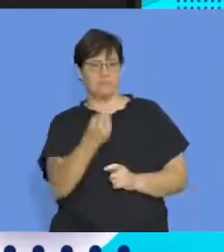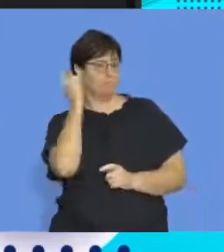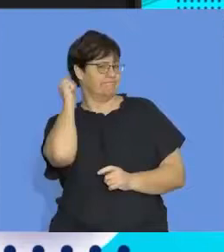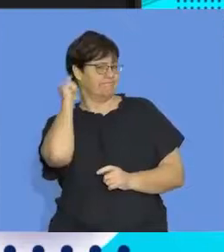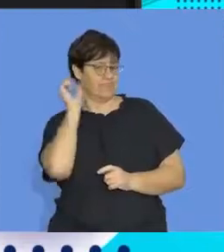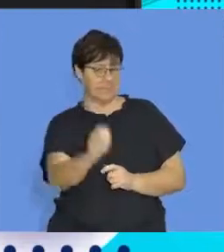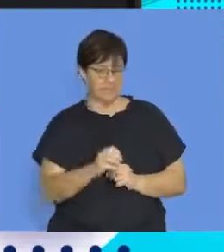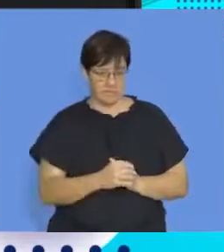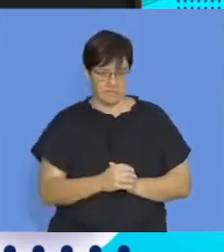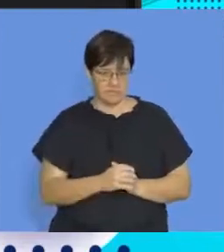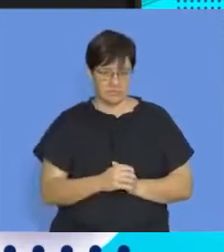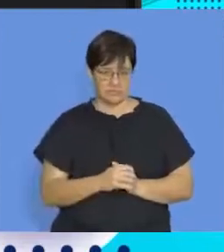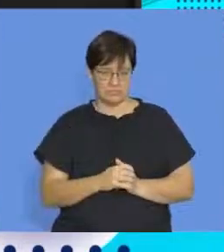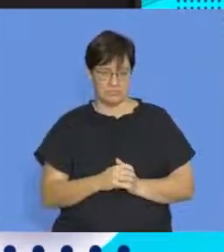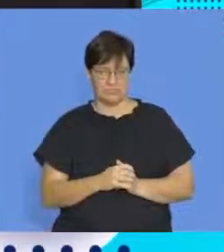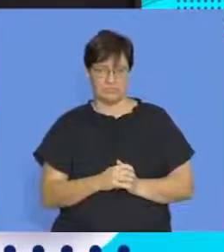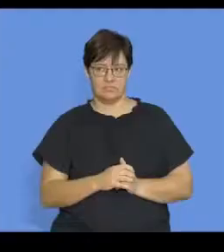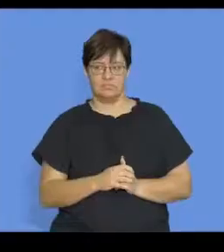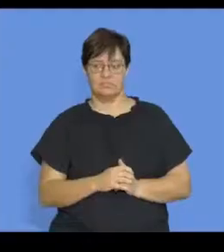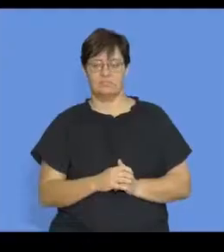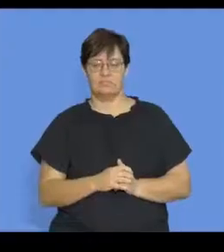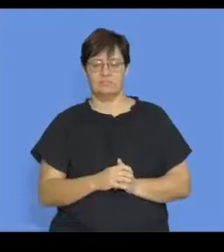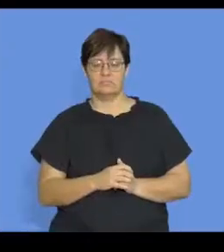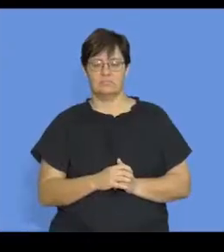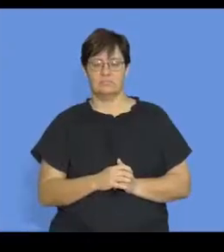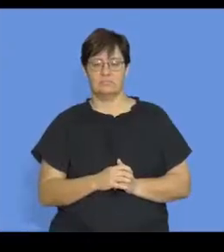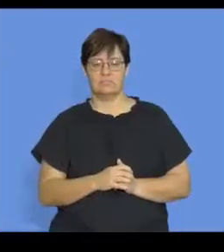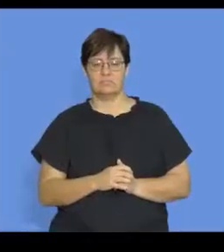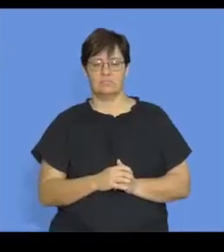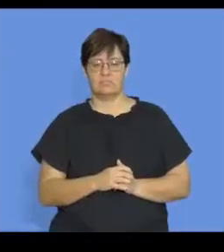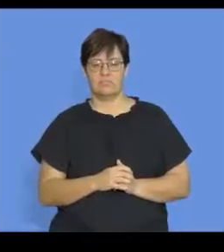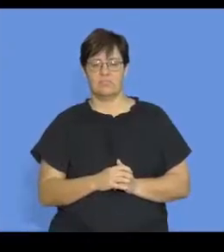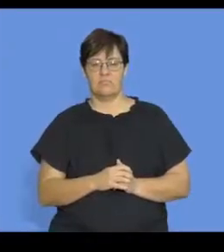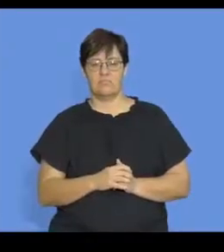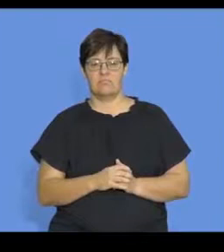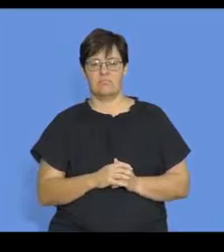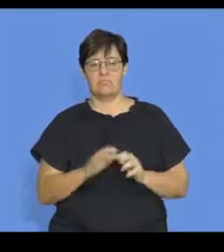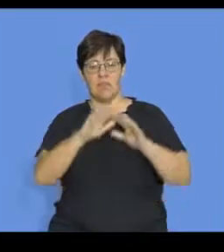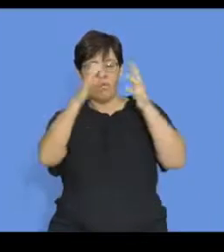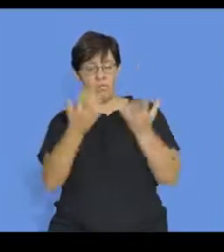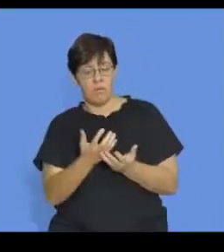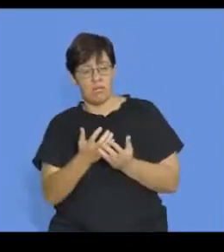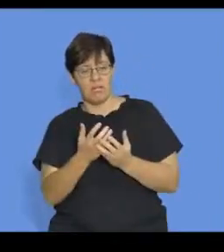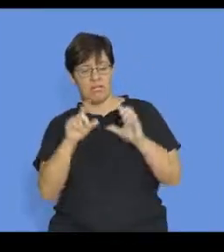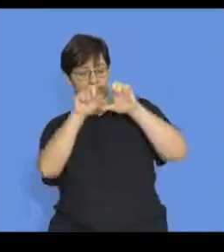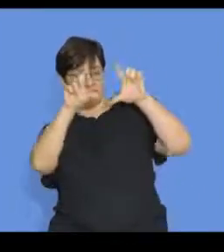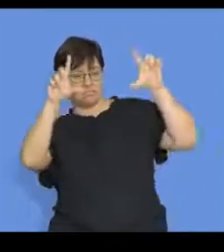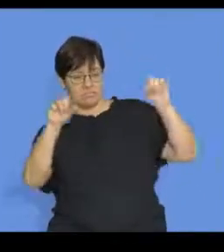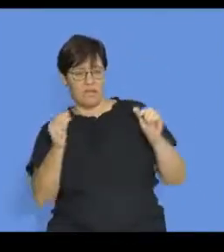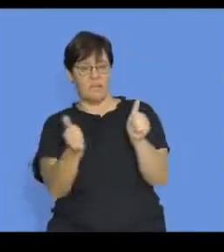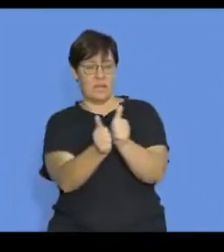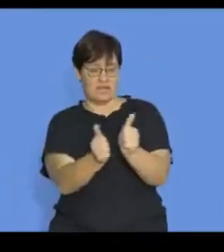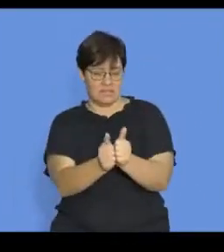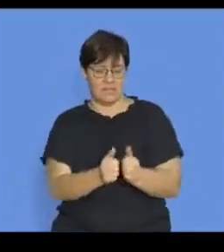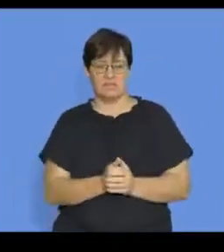mind. Let's move on. So going back to that global picture in terms of